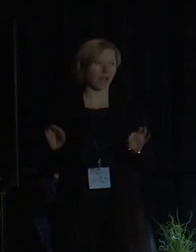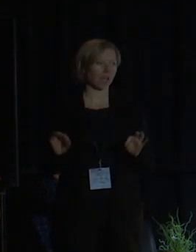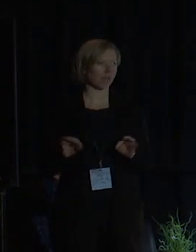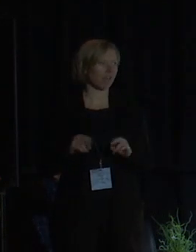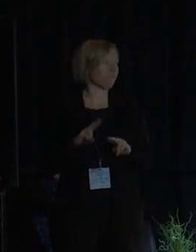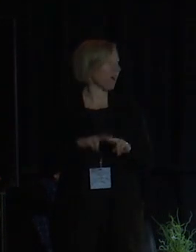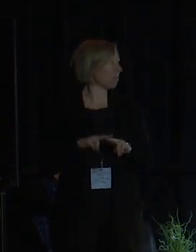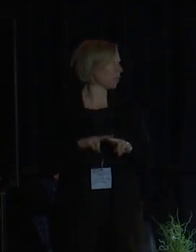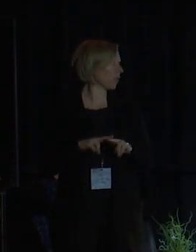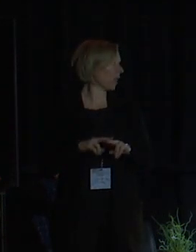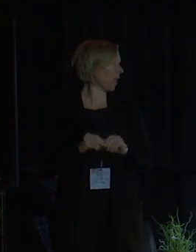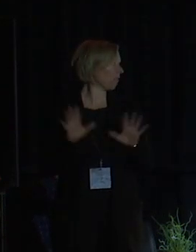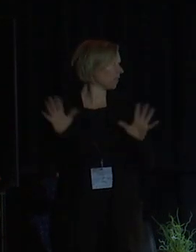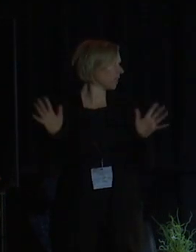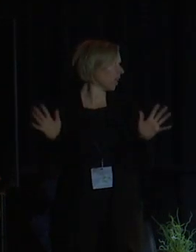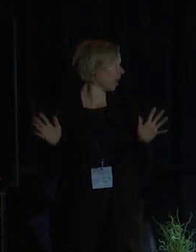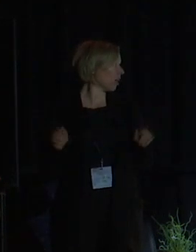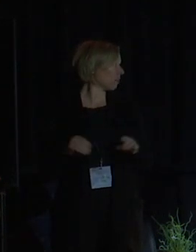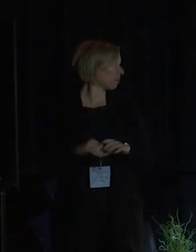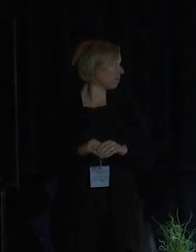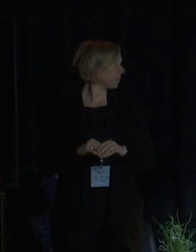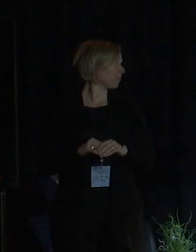away the